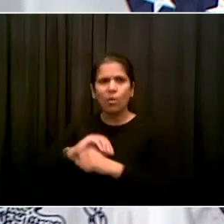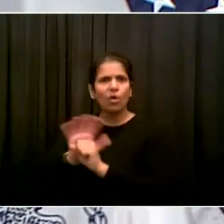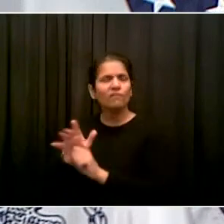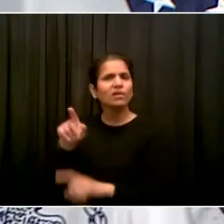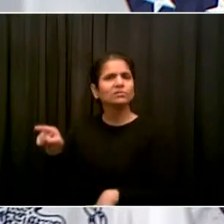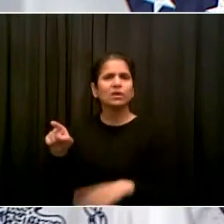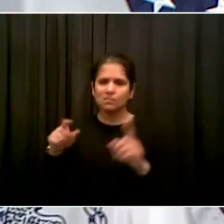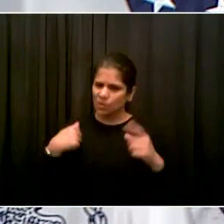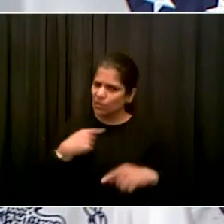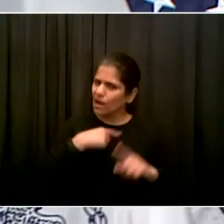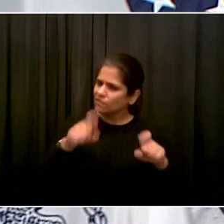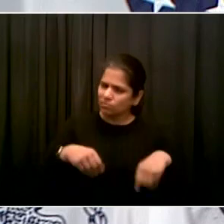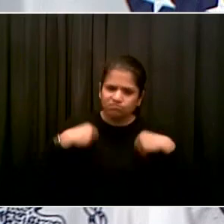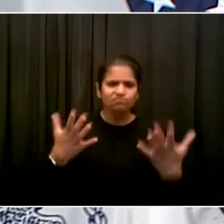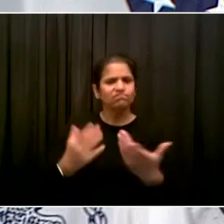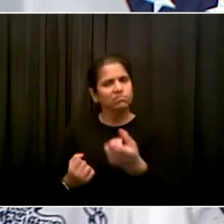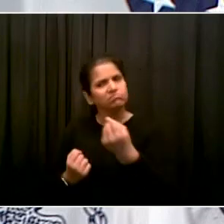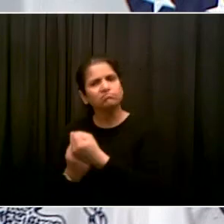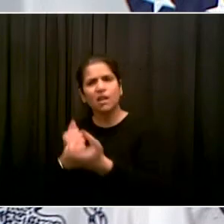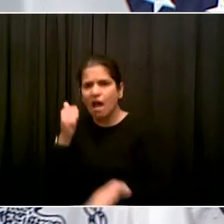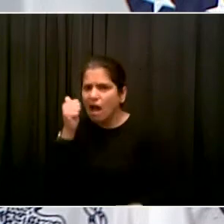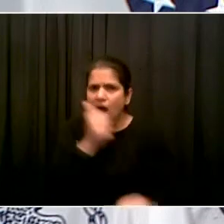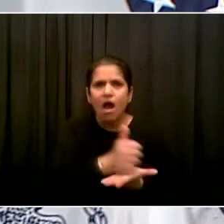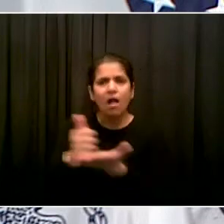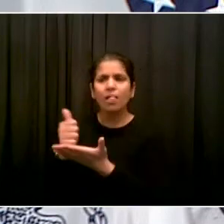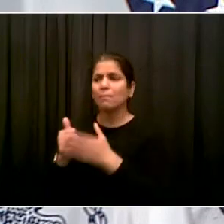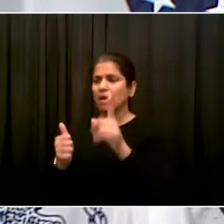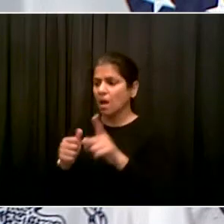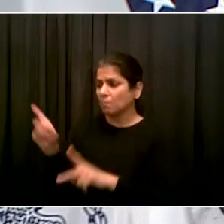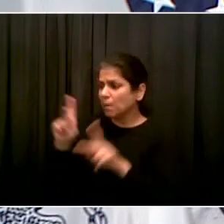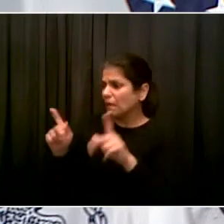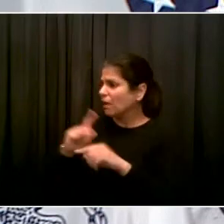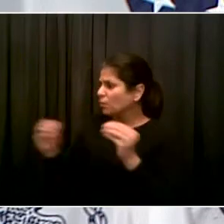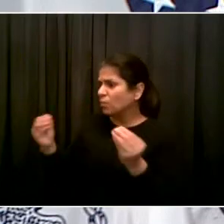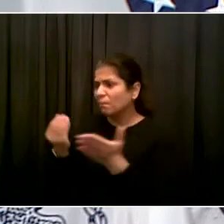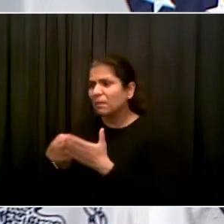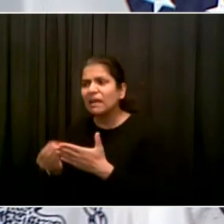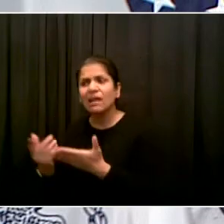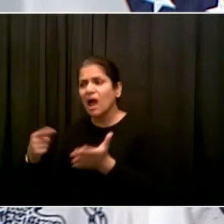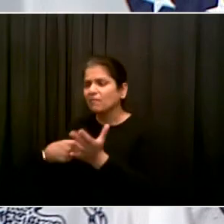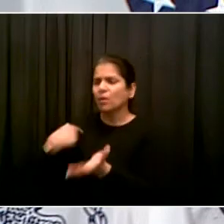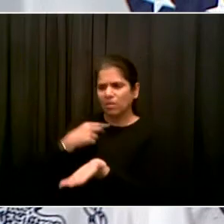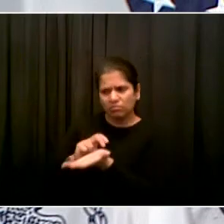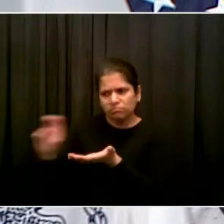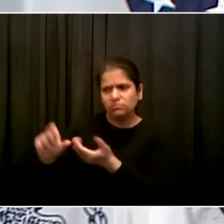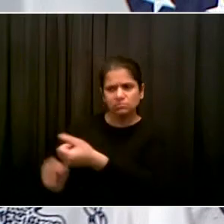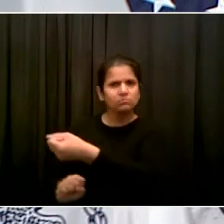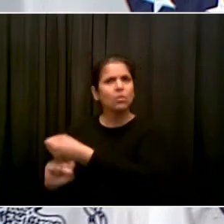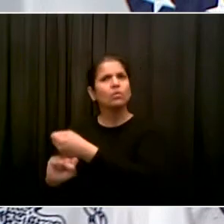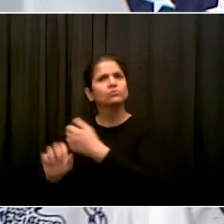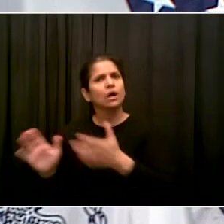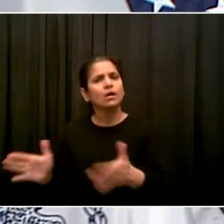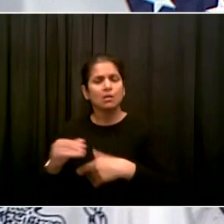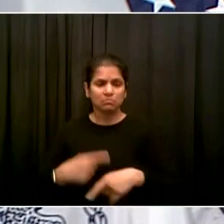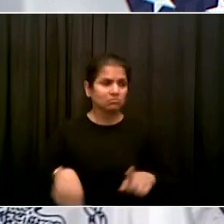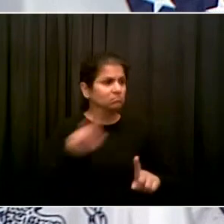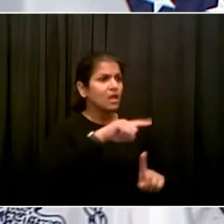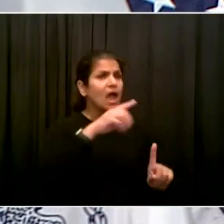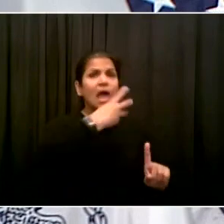pay, regardless of documentation status. Very important to say that. This is, look, Test and Trace is part of Health and Hospitals, and this has